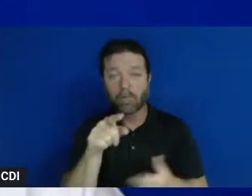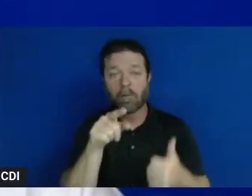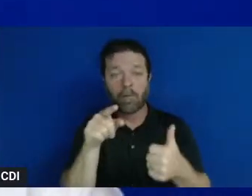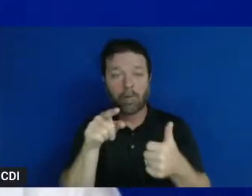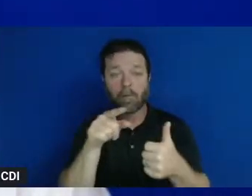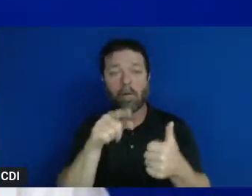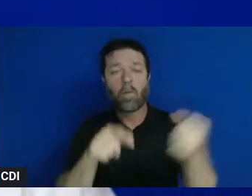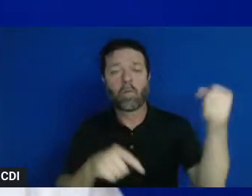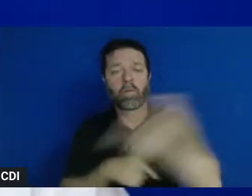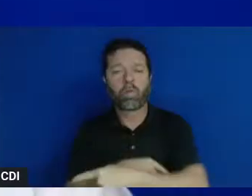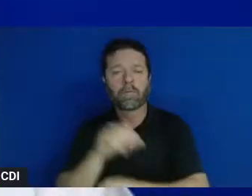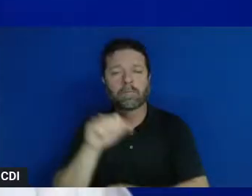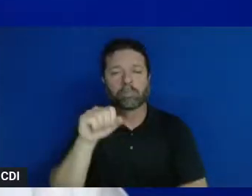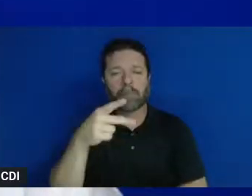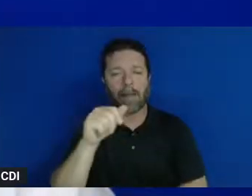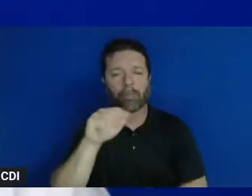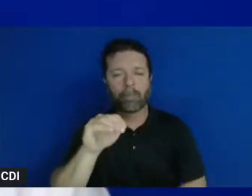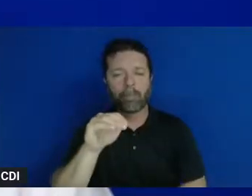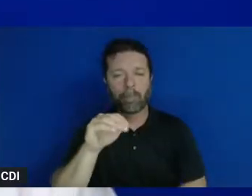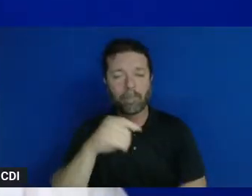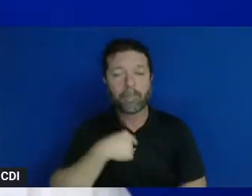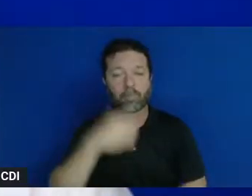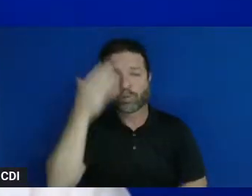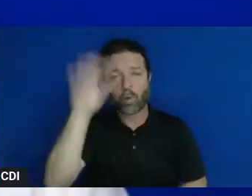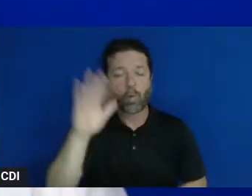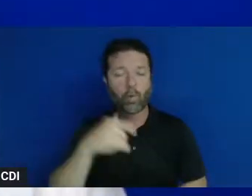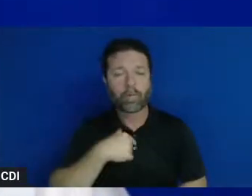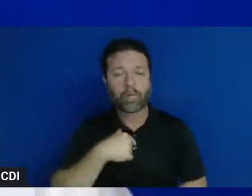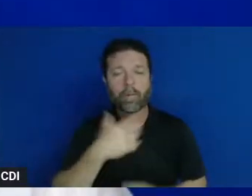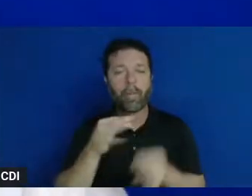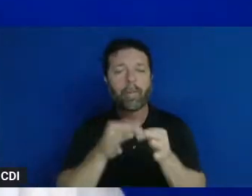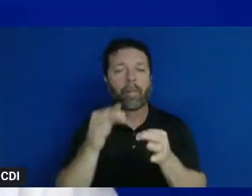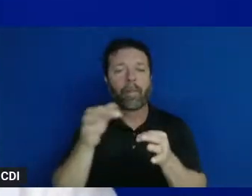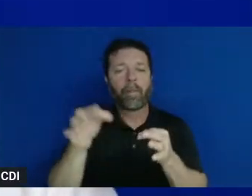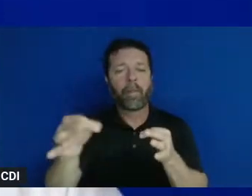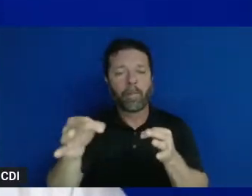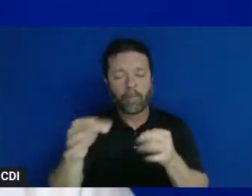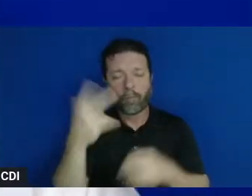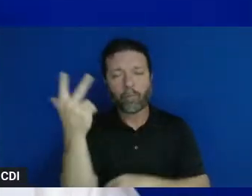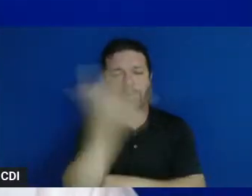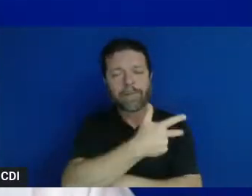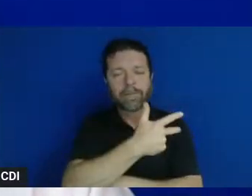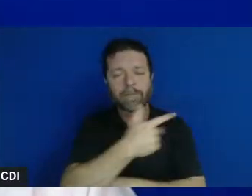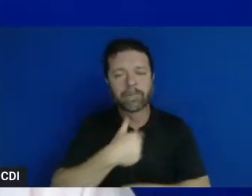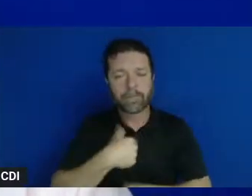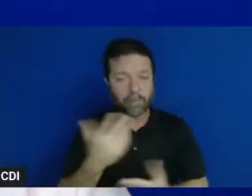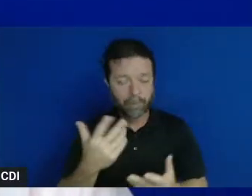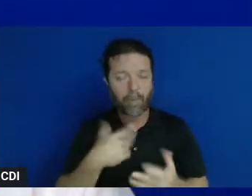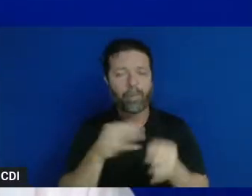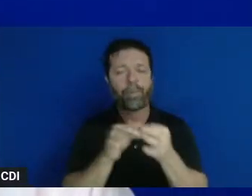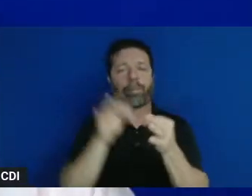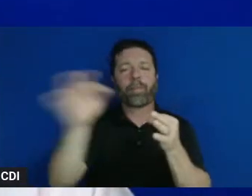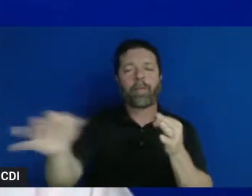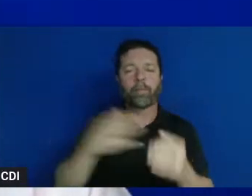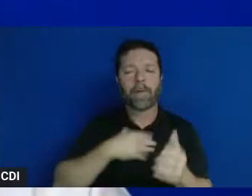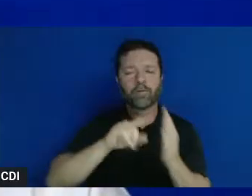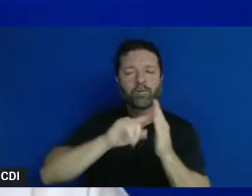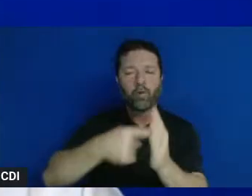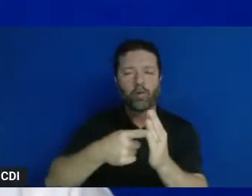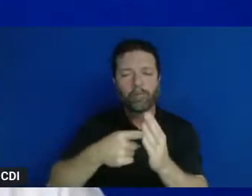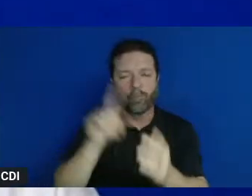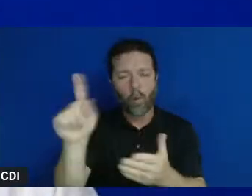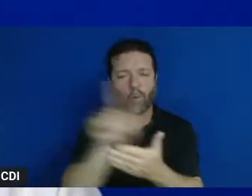3 days. So it delayed my start date for about a week. So make sure to check your spam folder when you're after